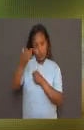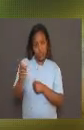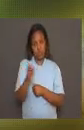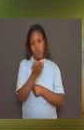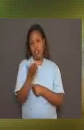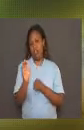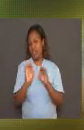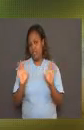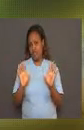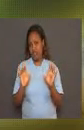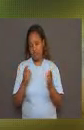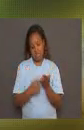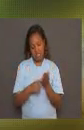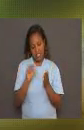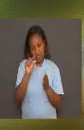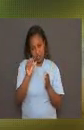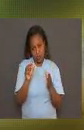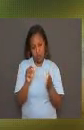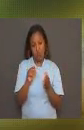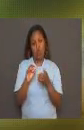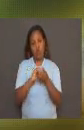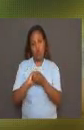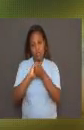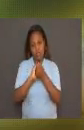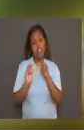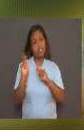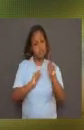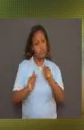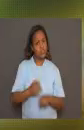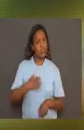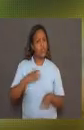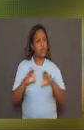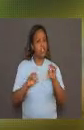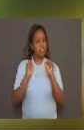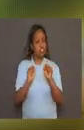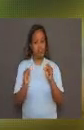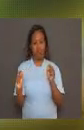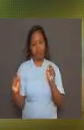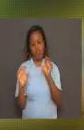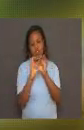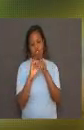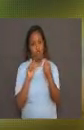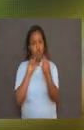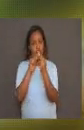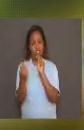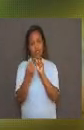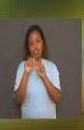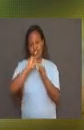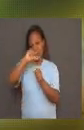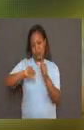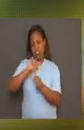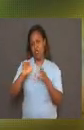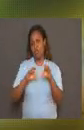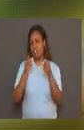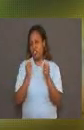our small communities, people can feel connected to each other